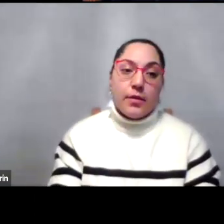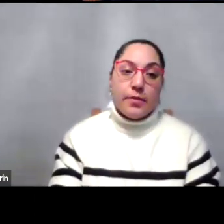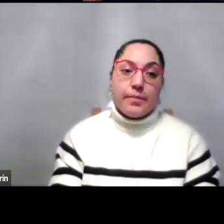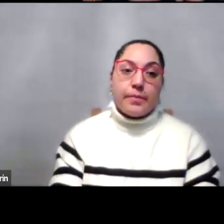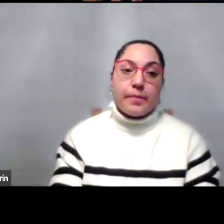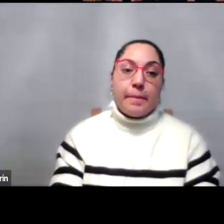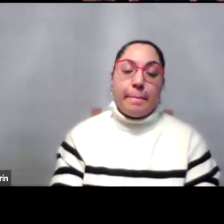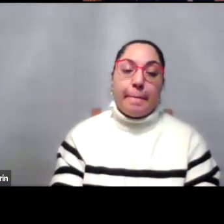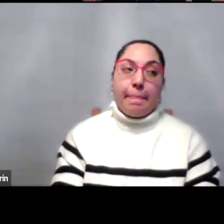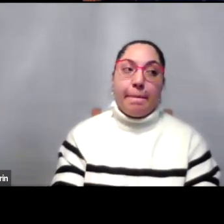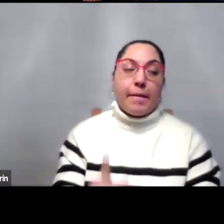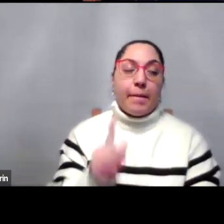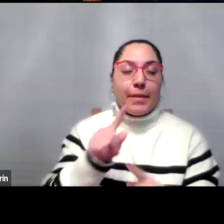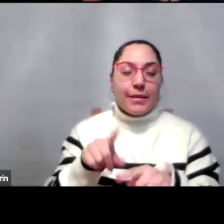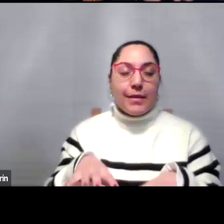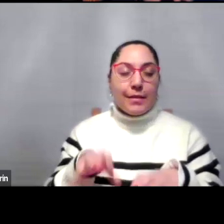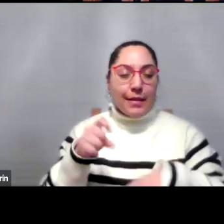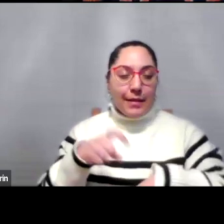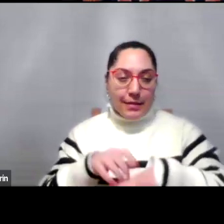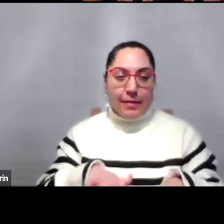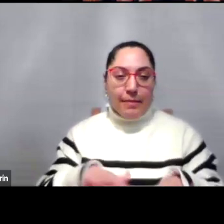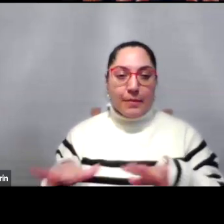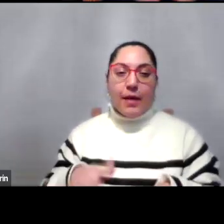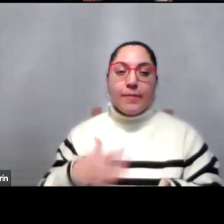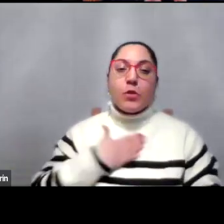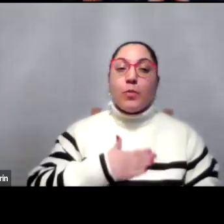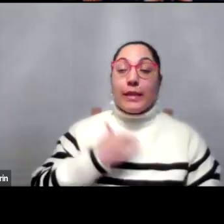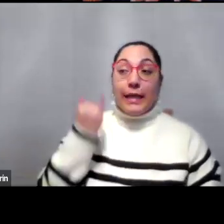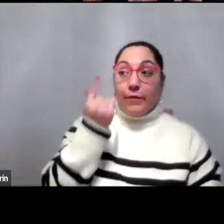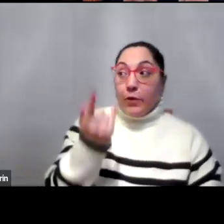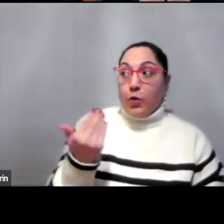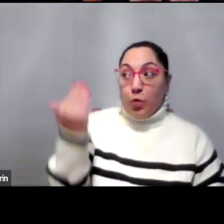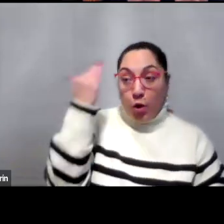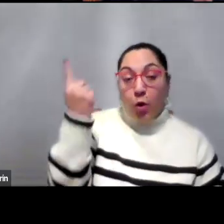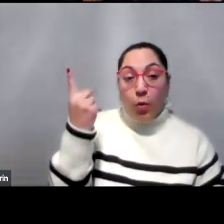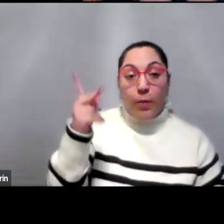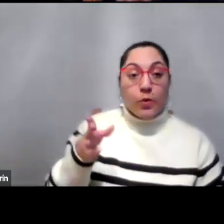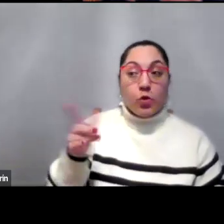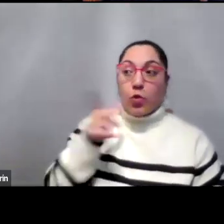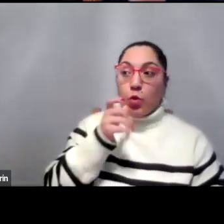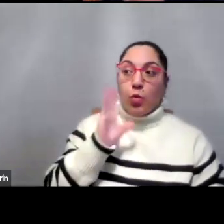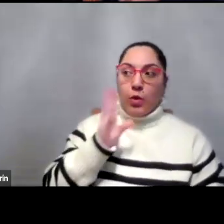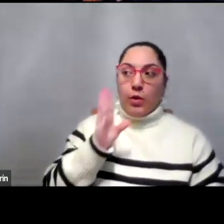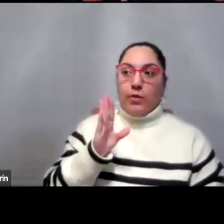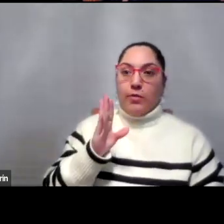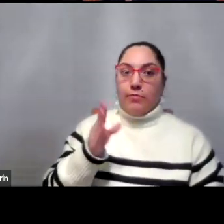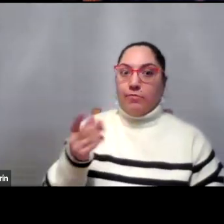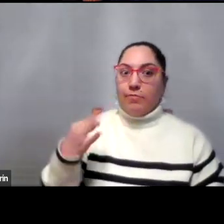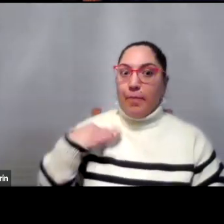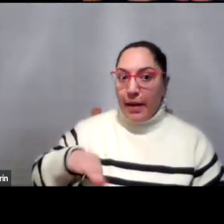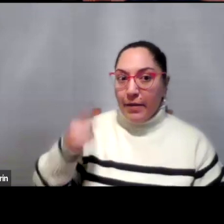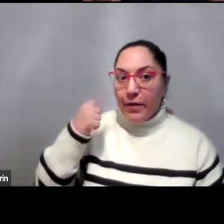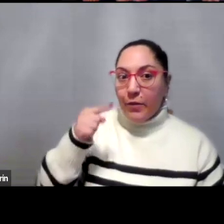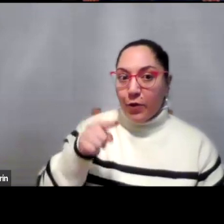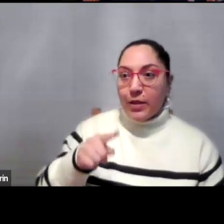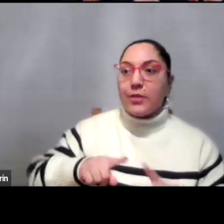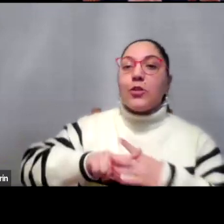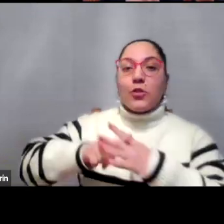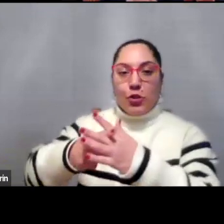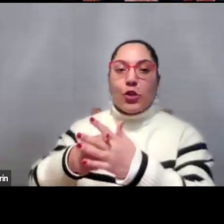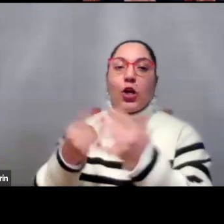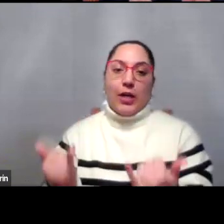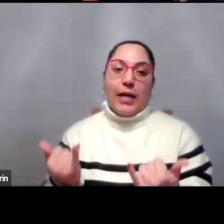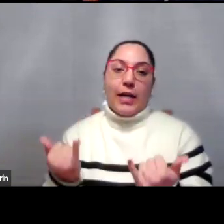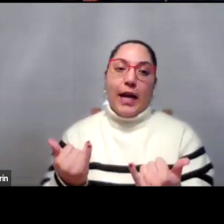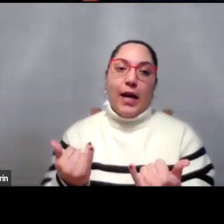But it does take a minute. So if you have somebody that might benefit from our services, please start that ball rolling now. All my contact